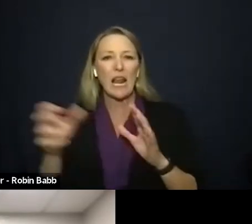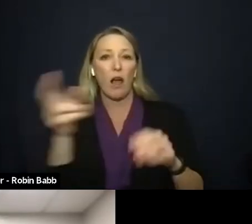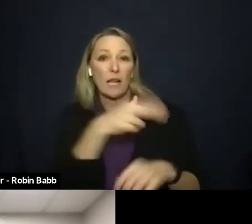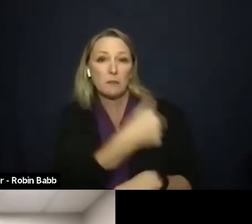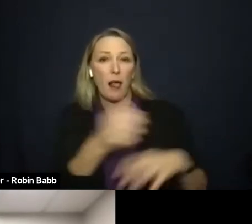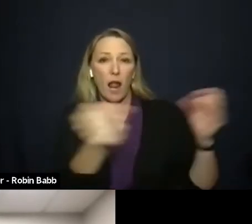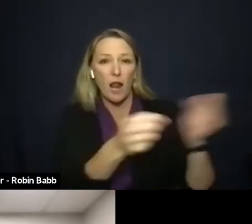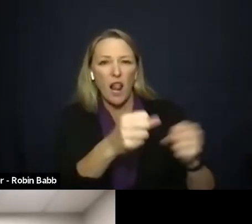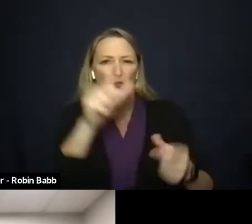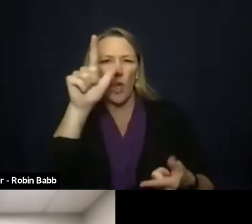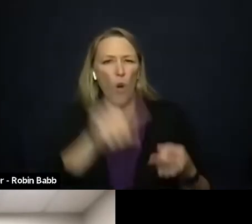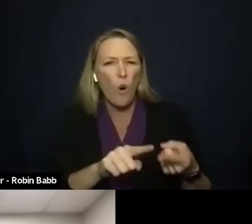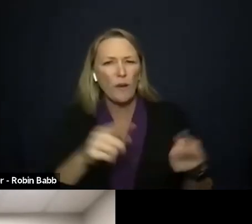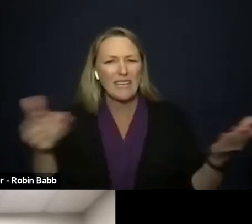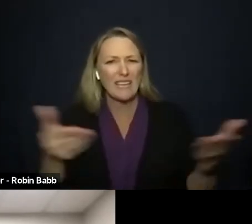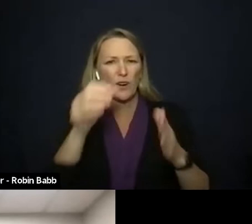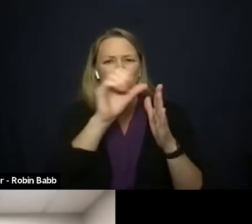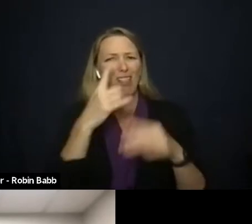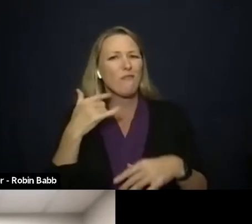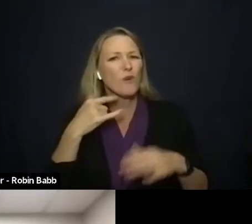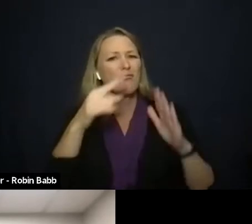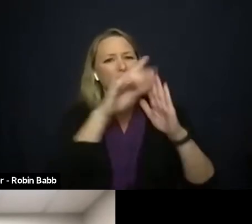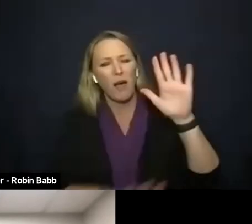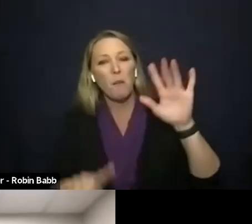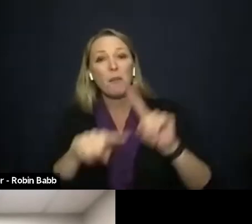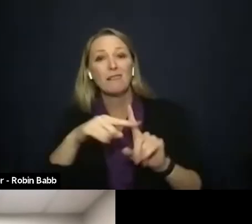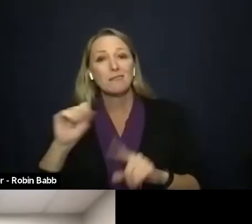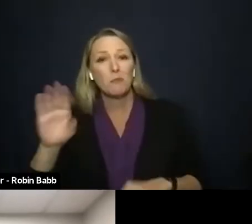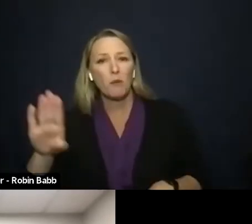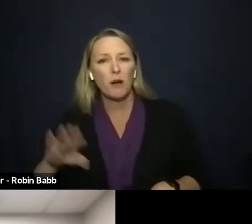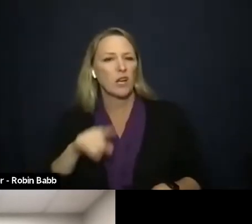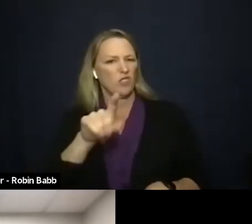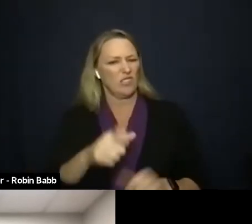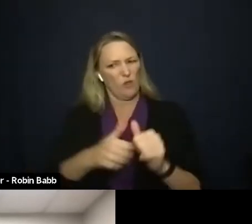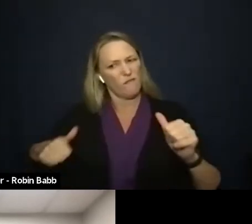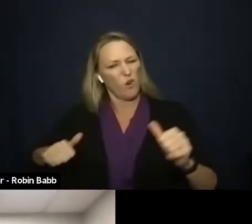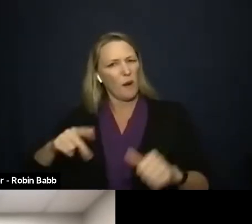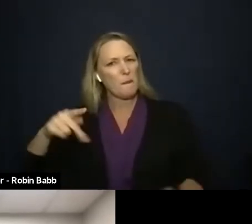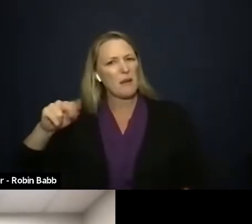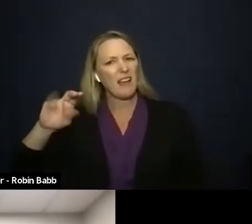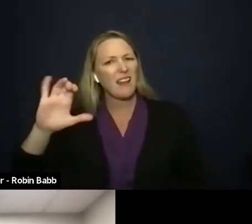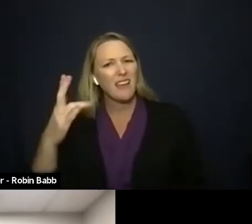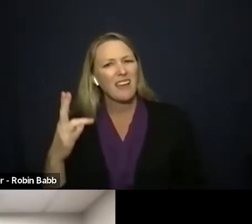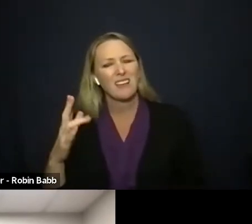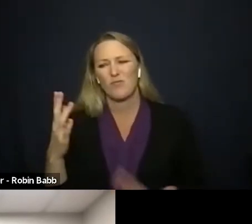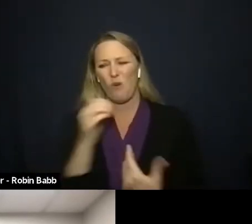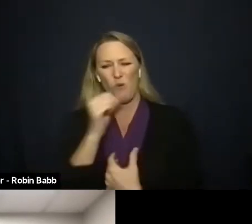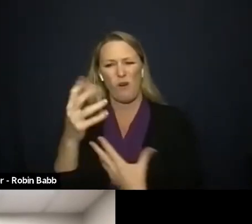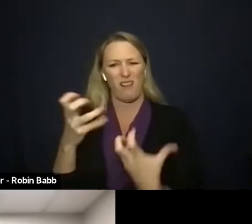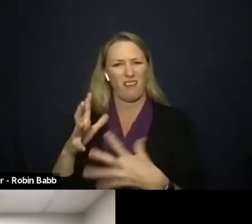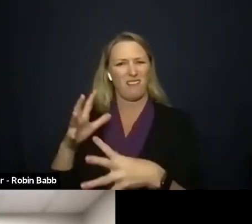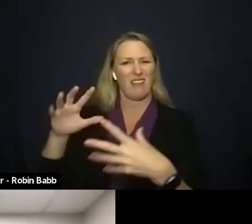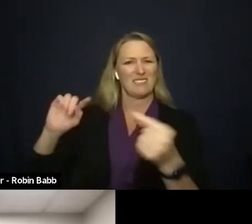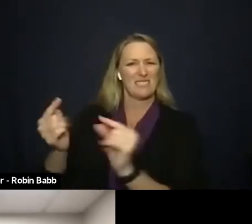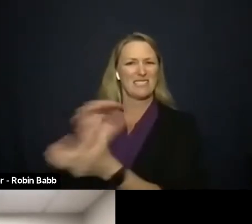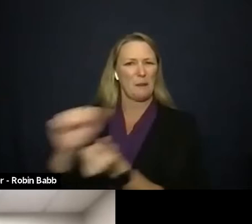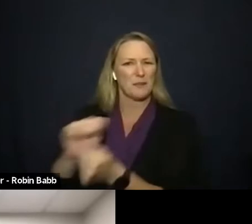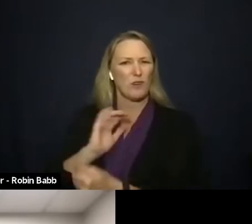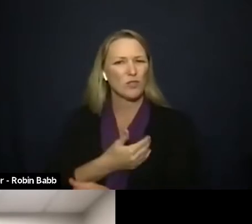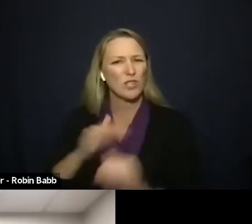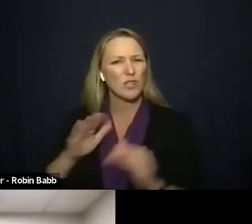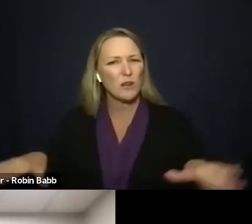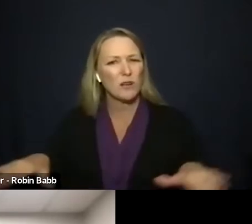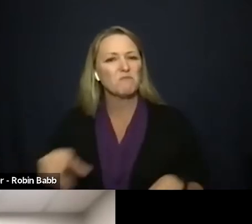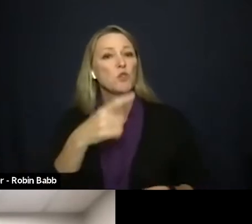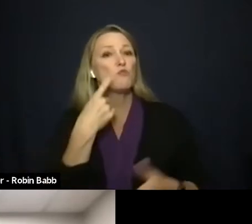county and that we need to refrain from panic-driven restrictions that inflict additional collateral damage to our children you acknowledge that the present